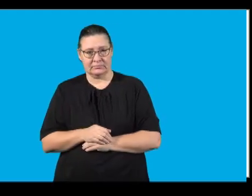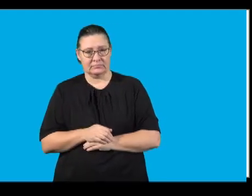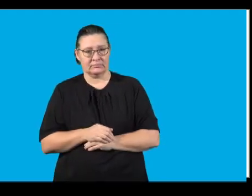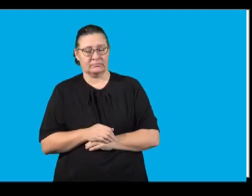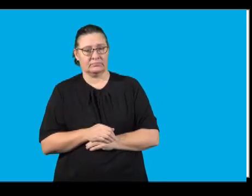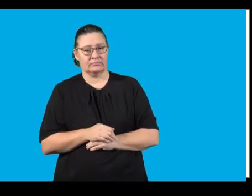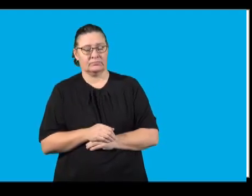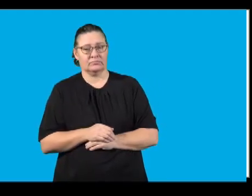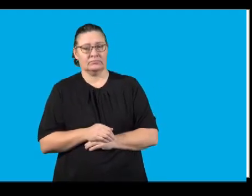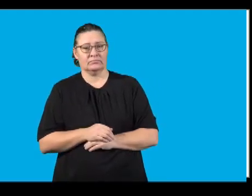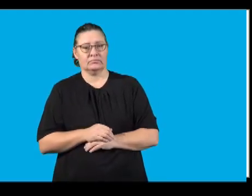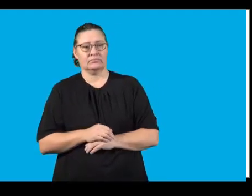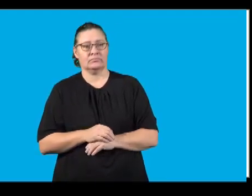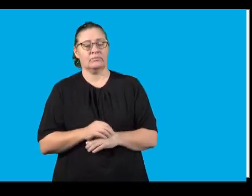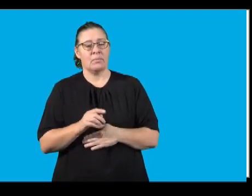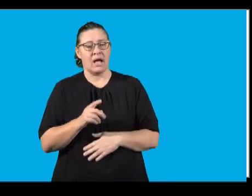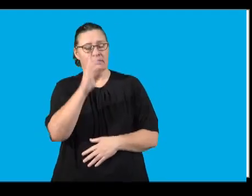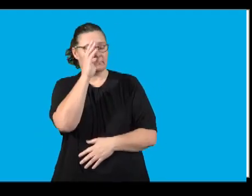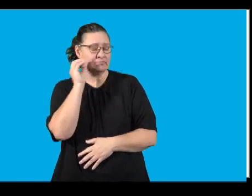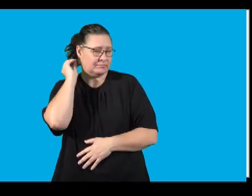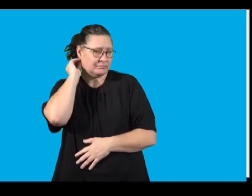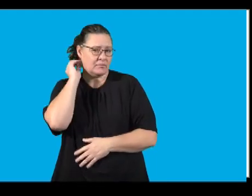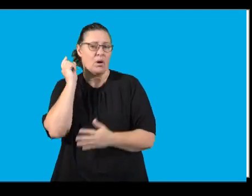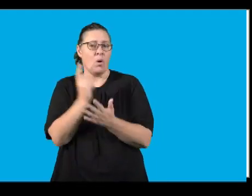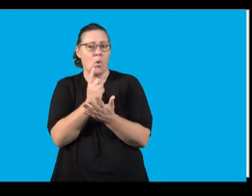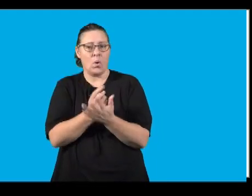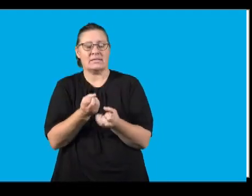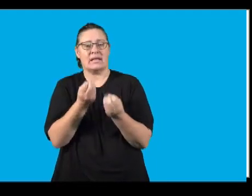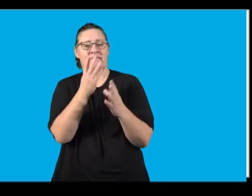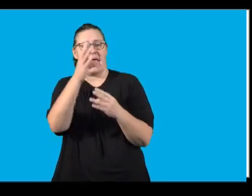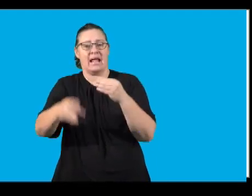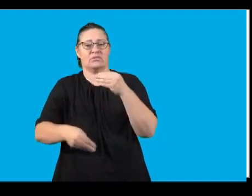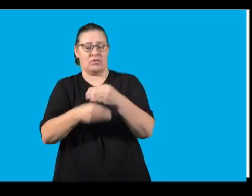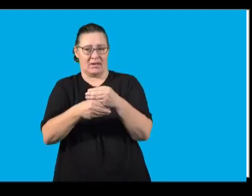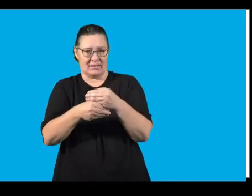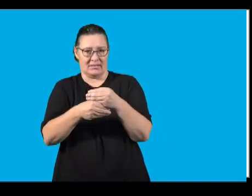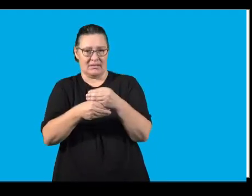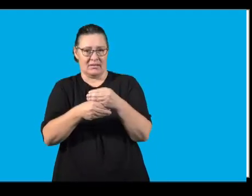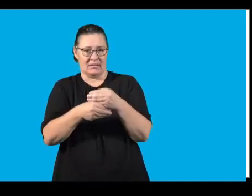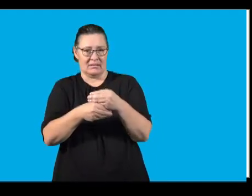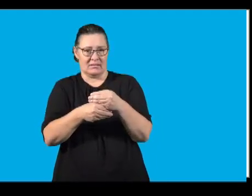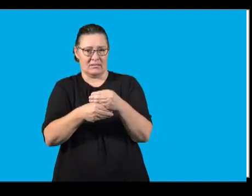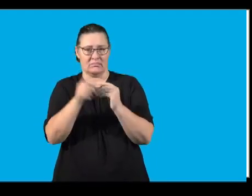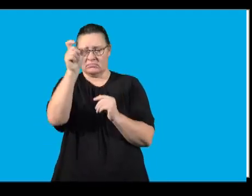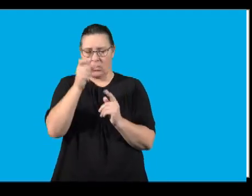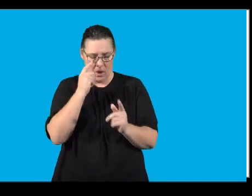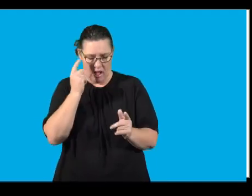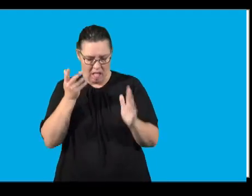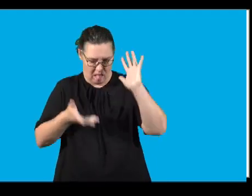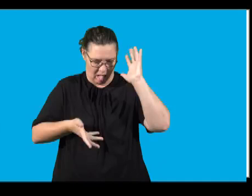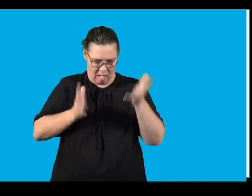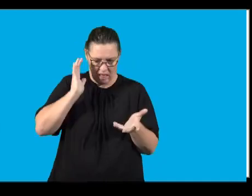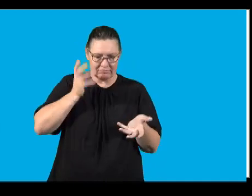in column B. Now, learners, please take note, they will always give you an extra one, and that is to throw you off. all right?